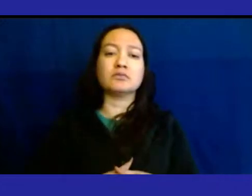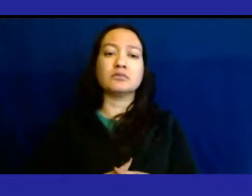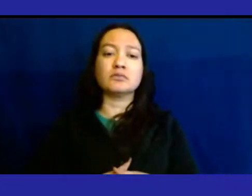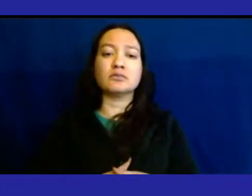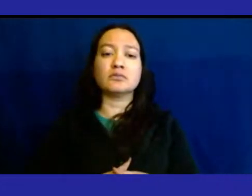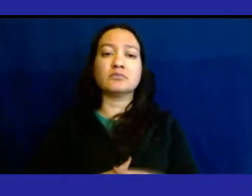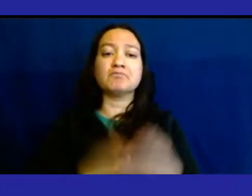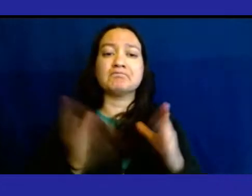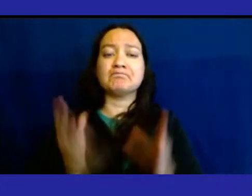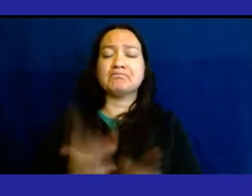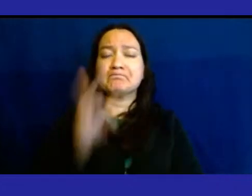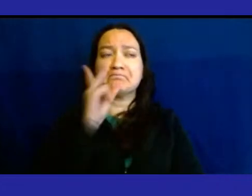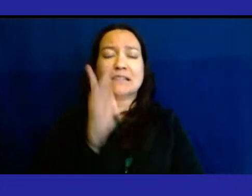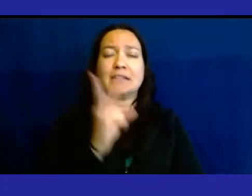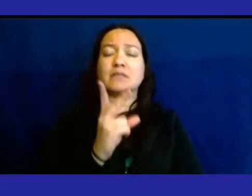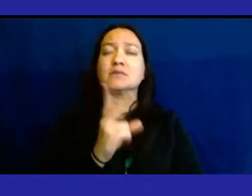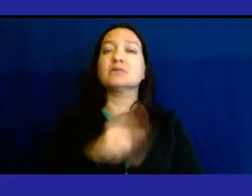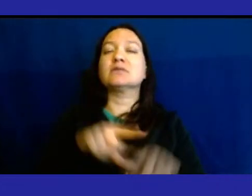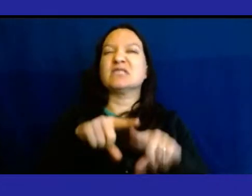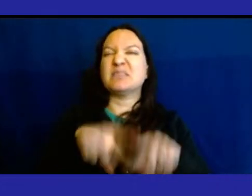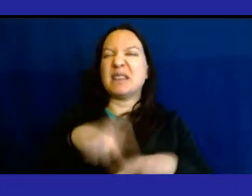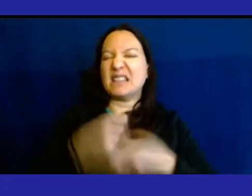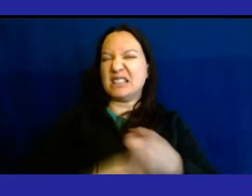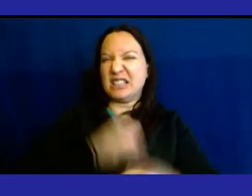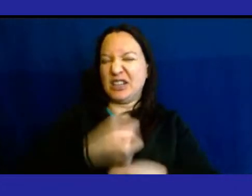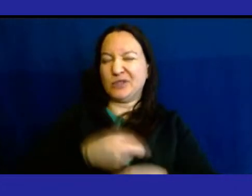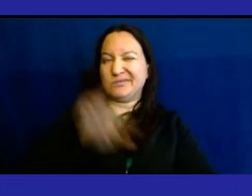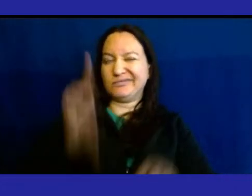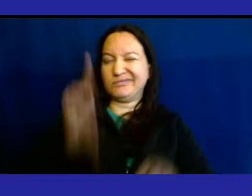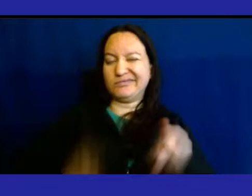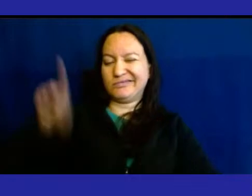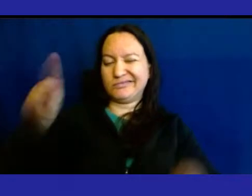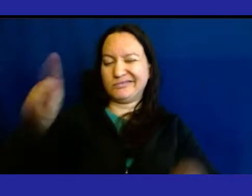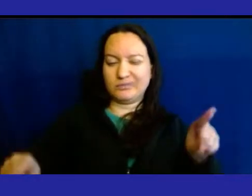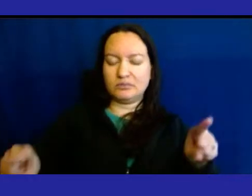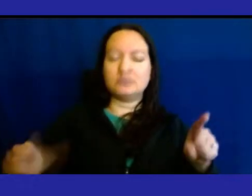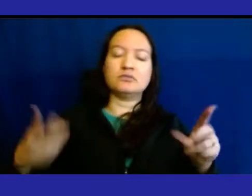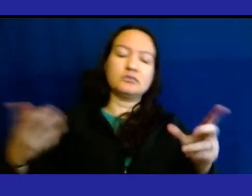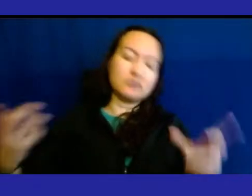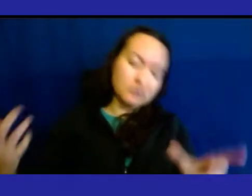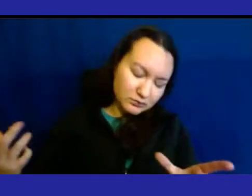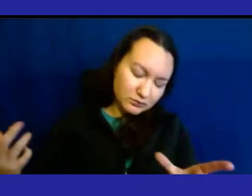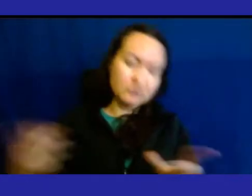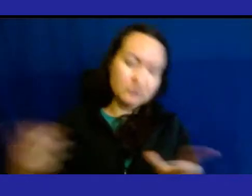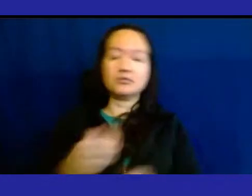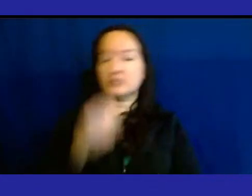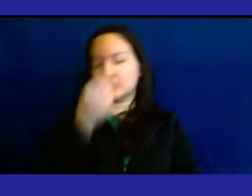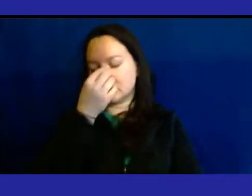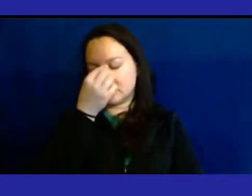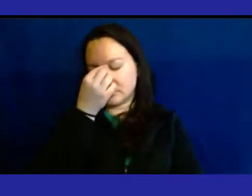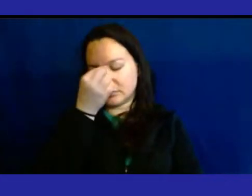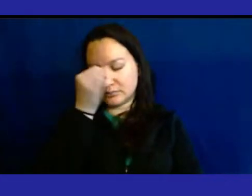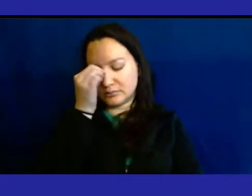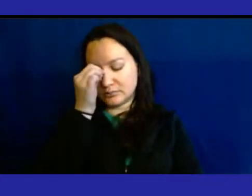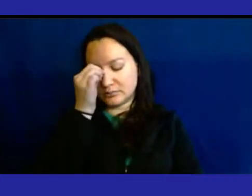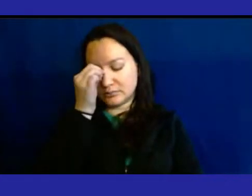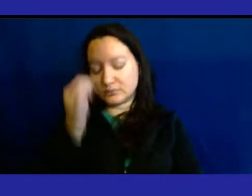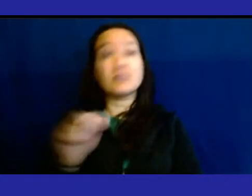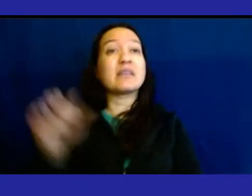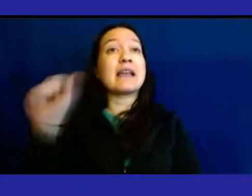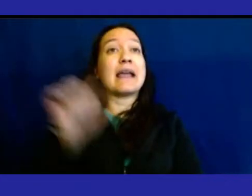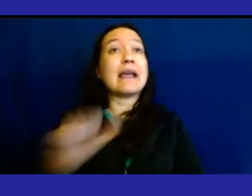that depending on the year, this can vary widely depending on what we're buying. But the Asians seem